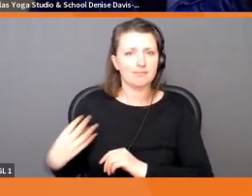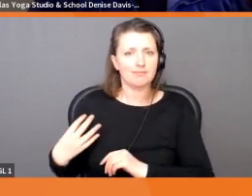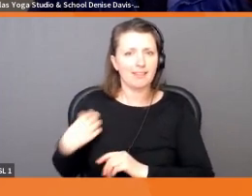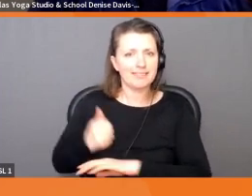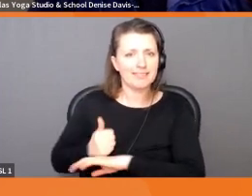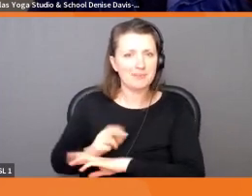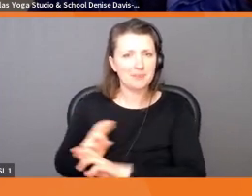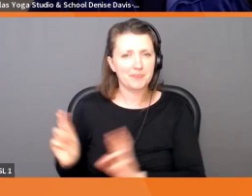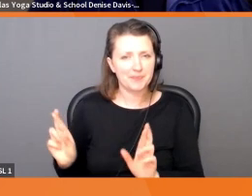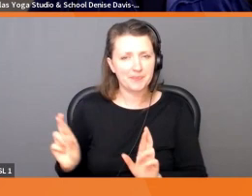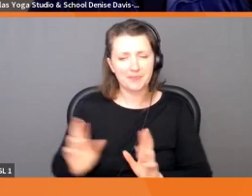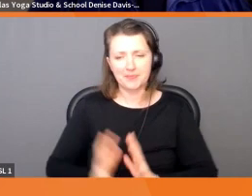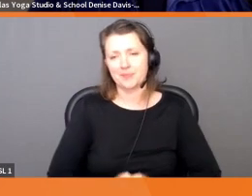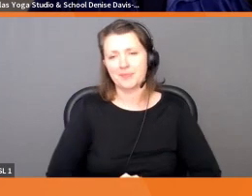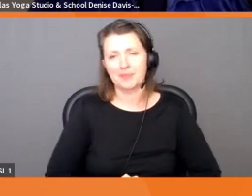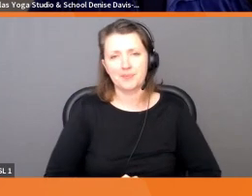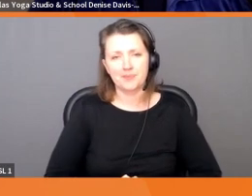Right? Okay.